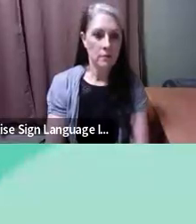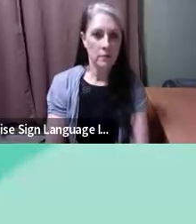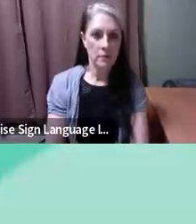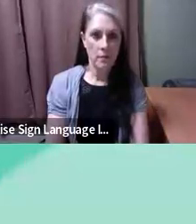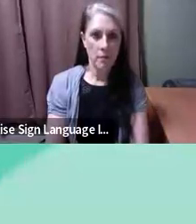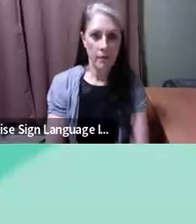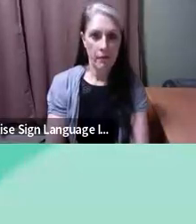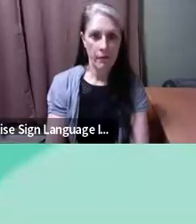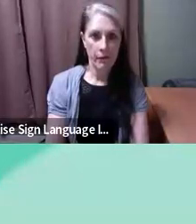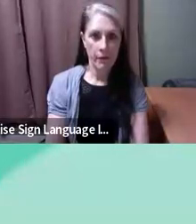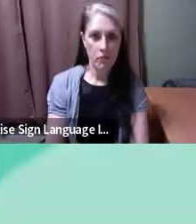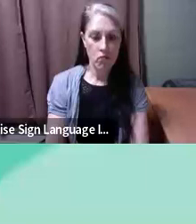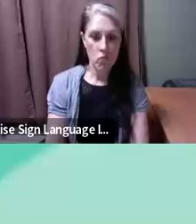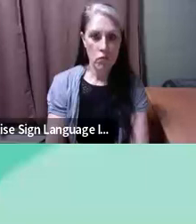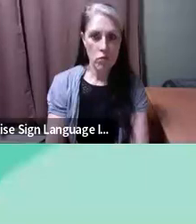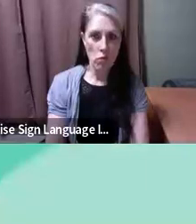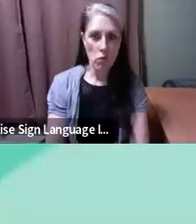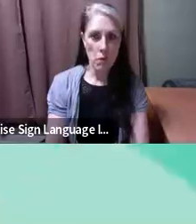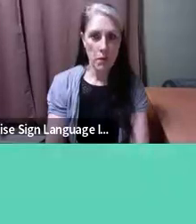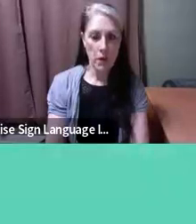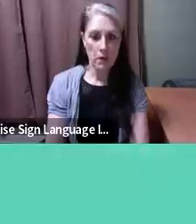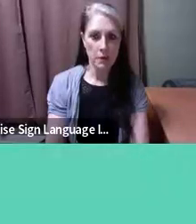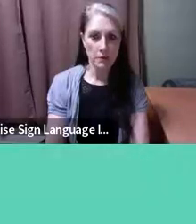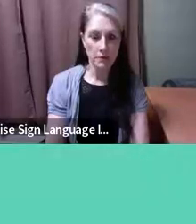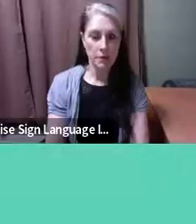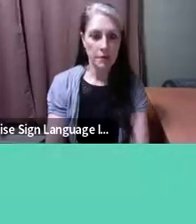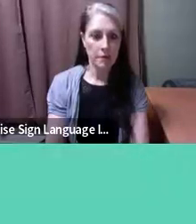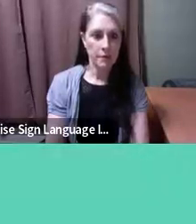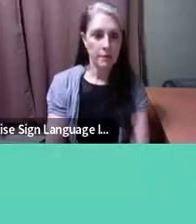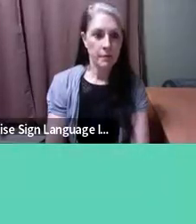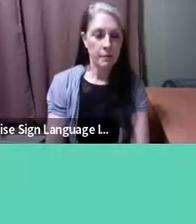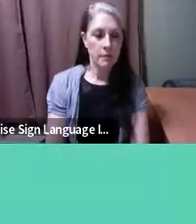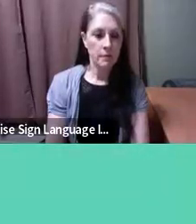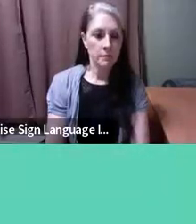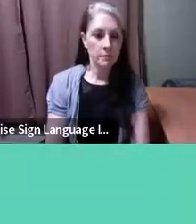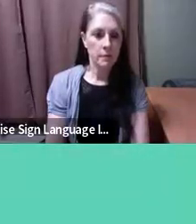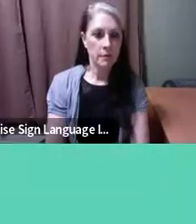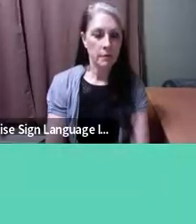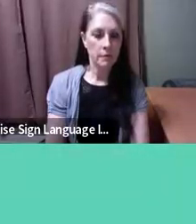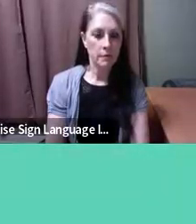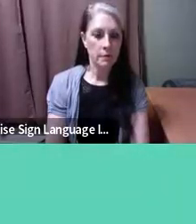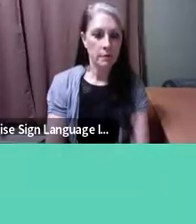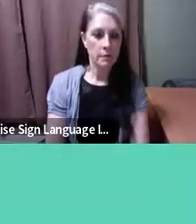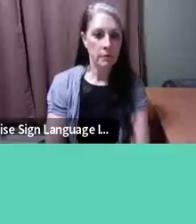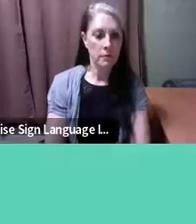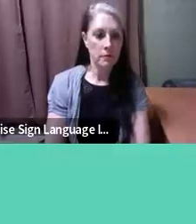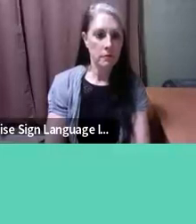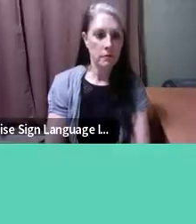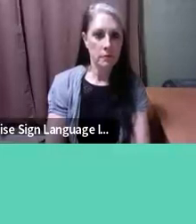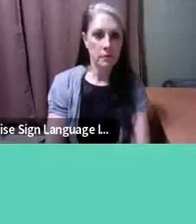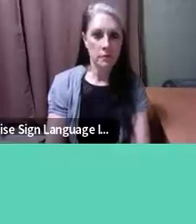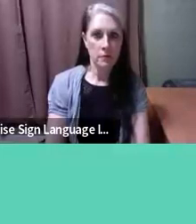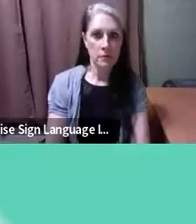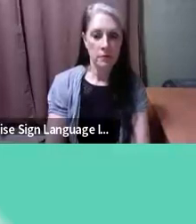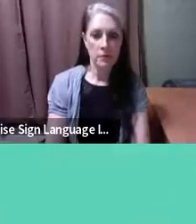move past our collective fear toward action. You can, create a safe space for disability identity. including your